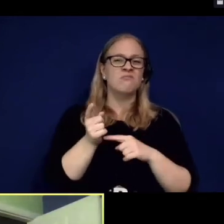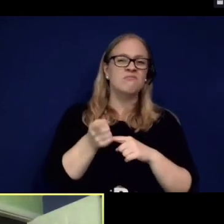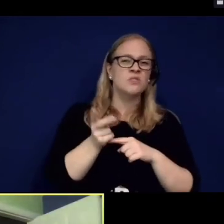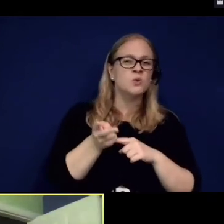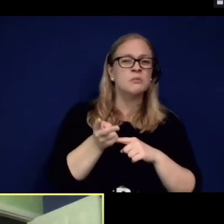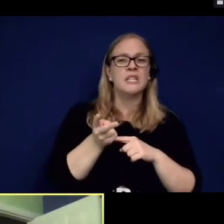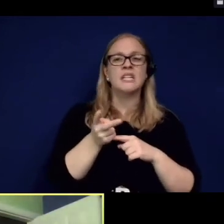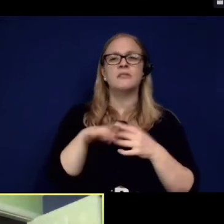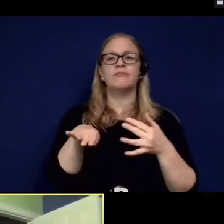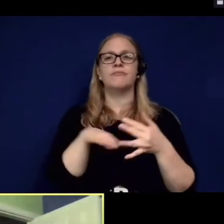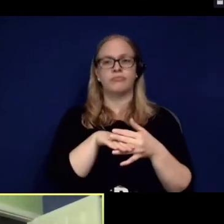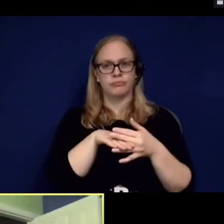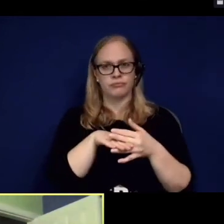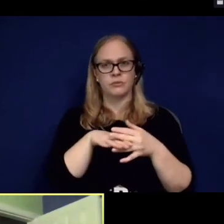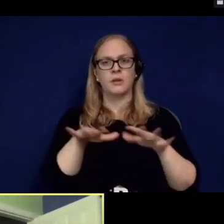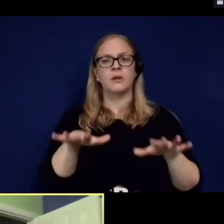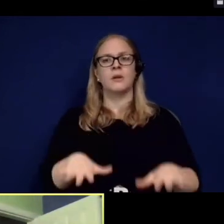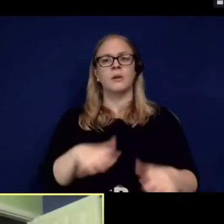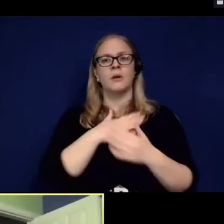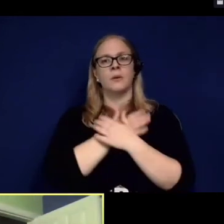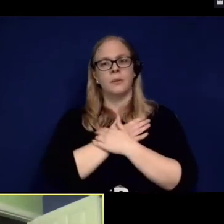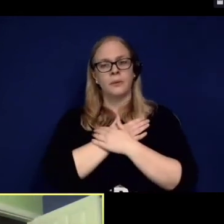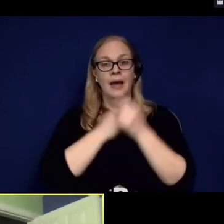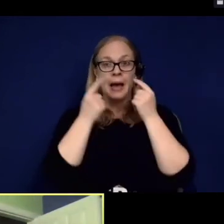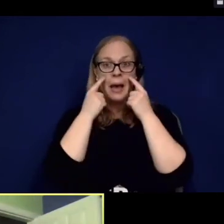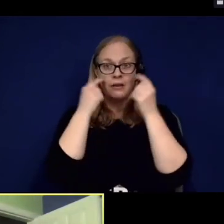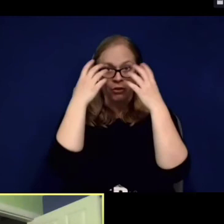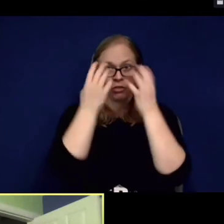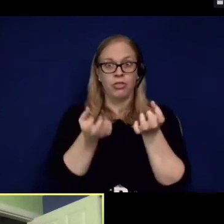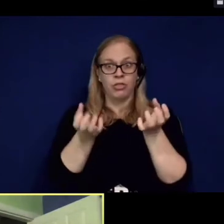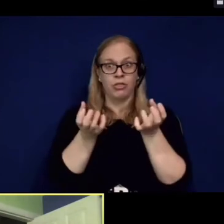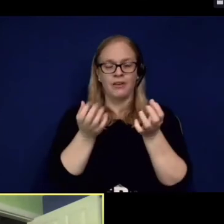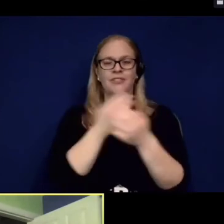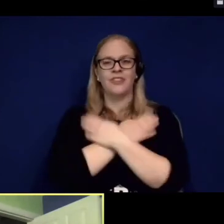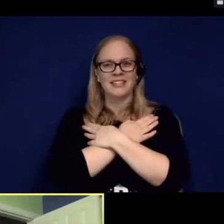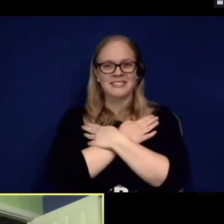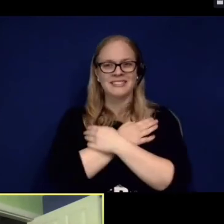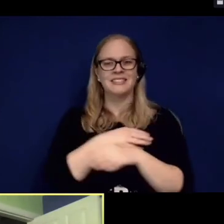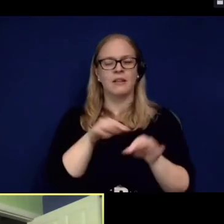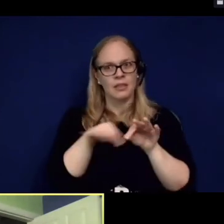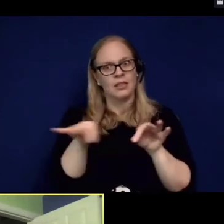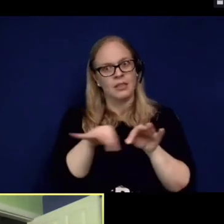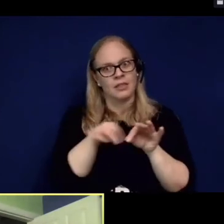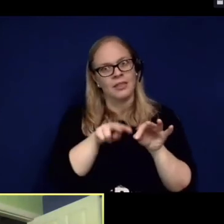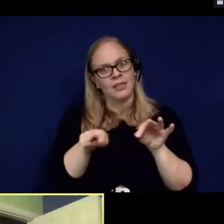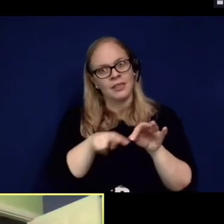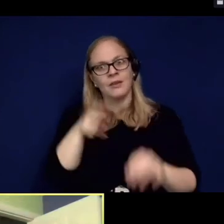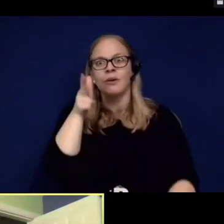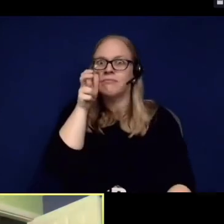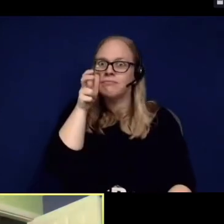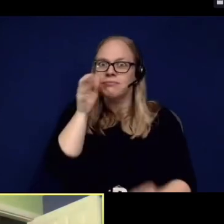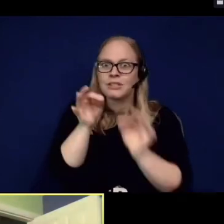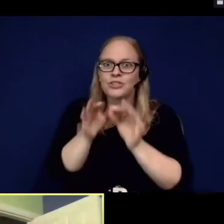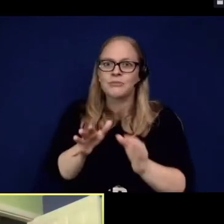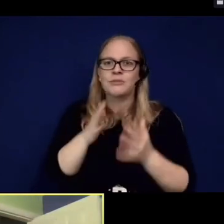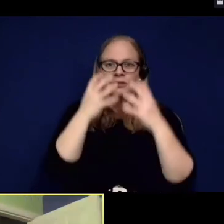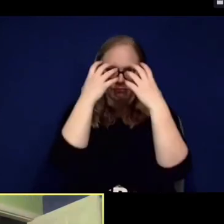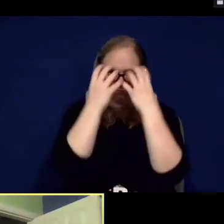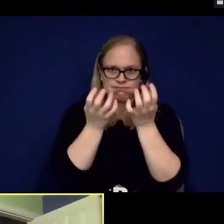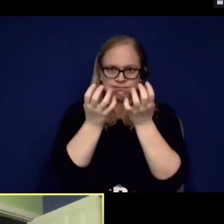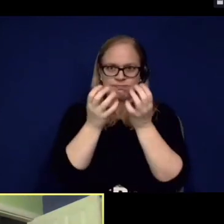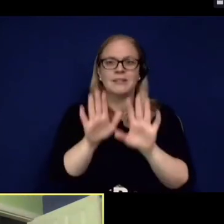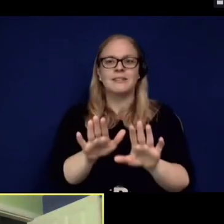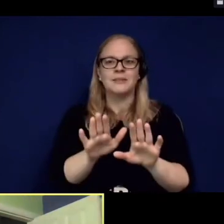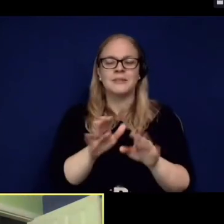for a short break so some eyes can rest about reading captions or watching the interpreter. We're going to